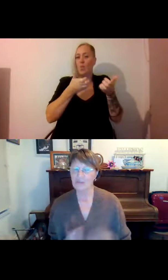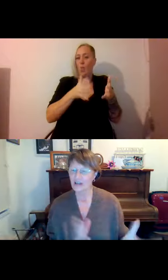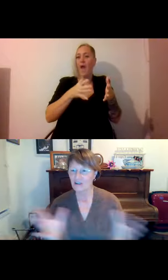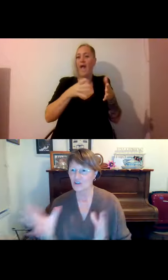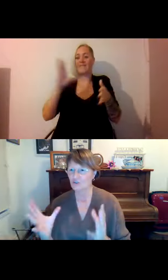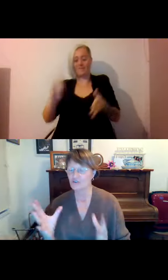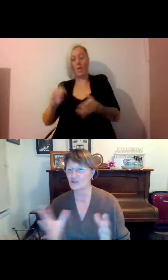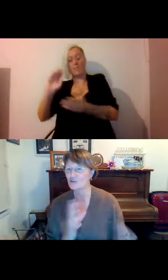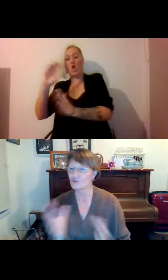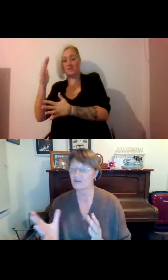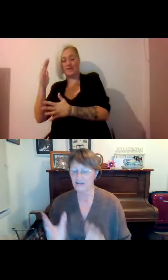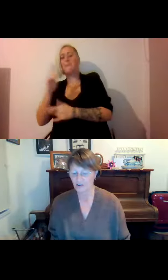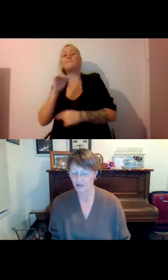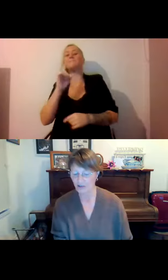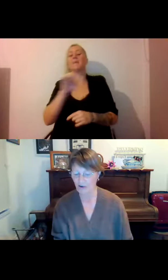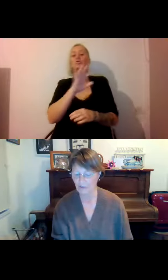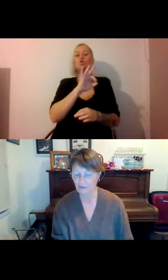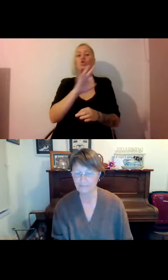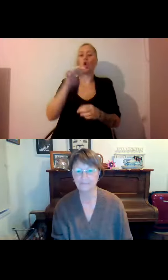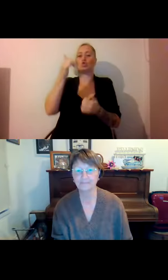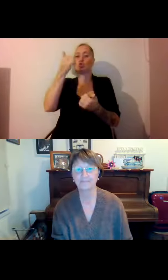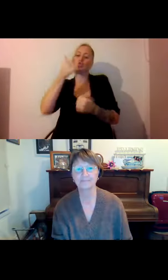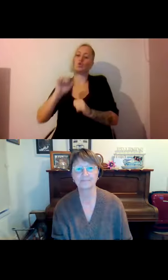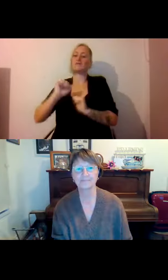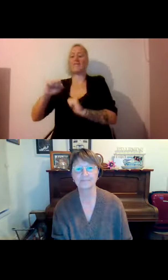But yeah, you're not using that unique grammar.